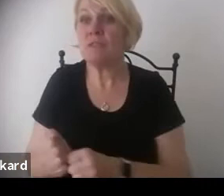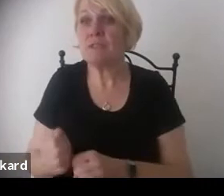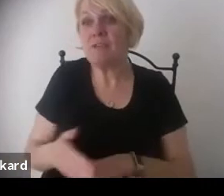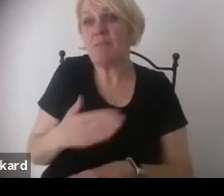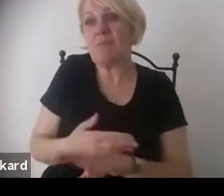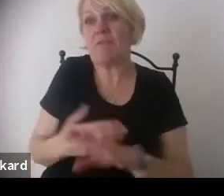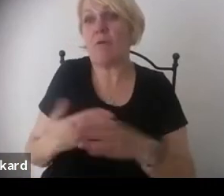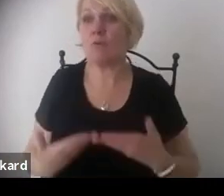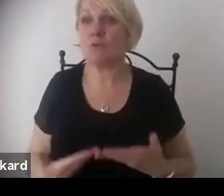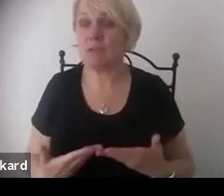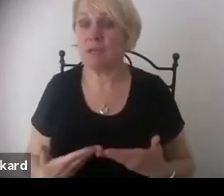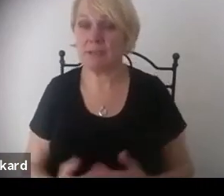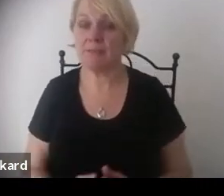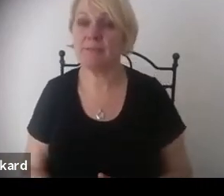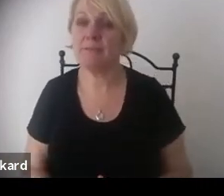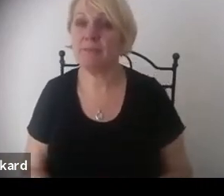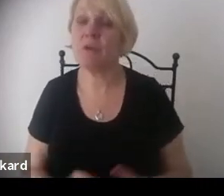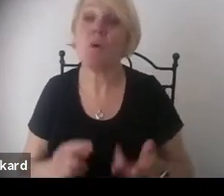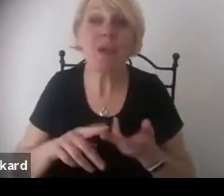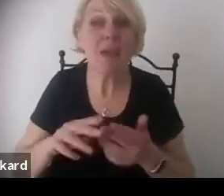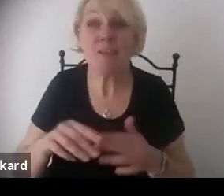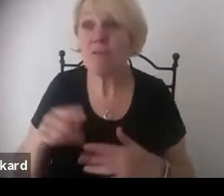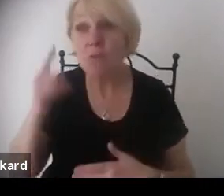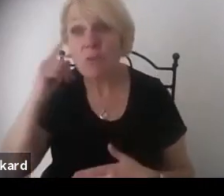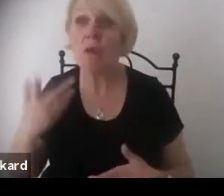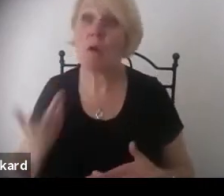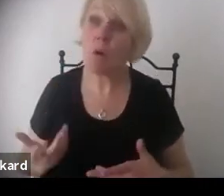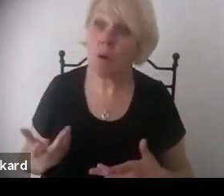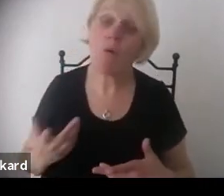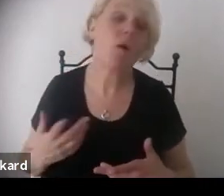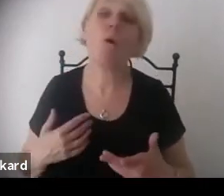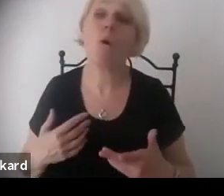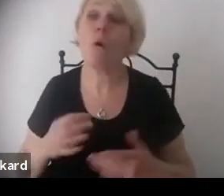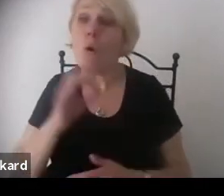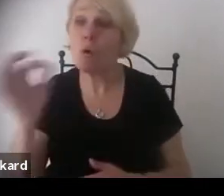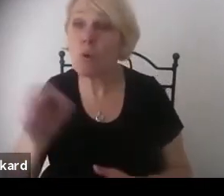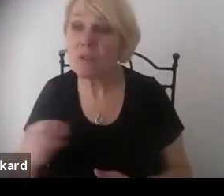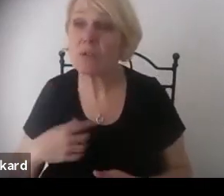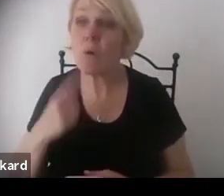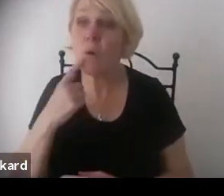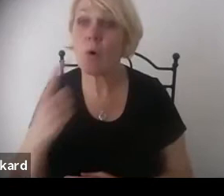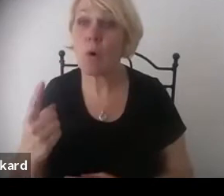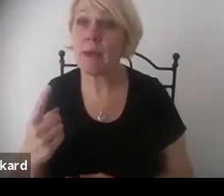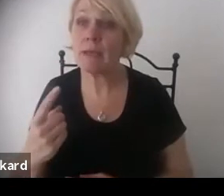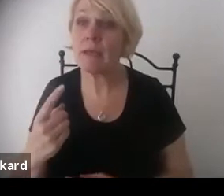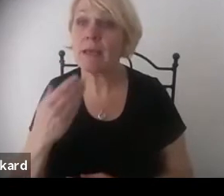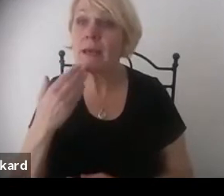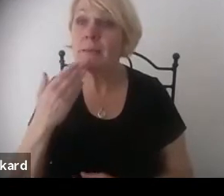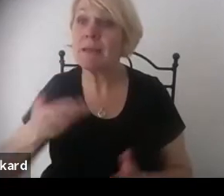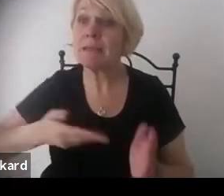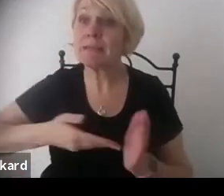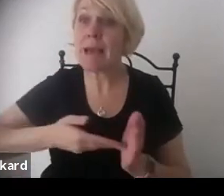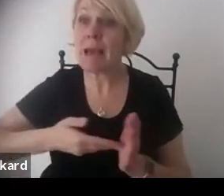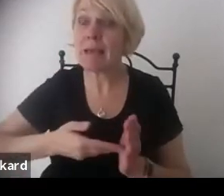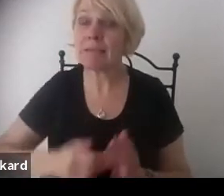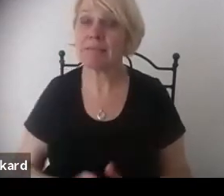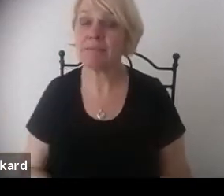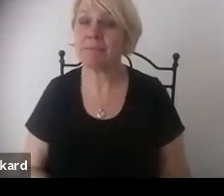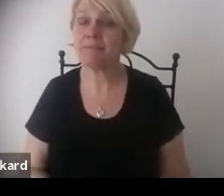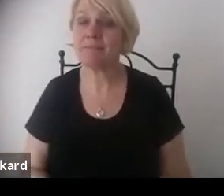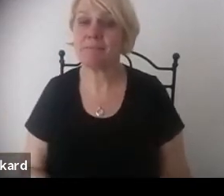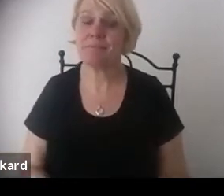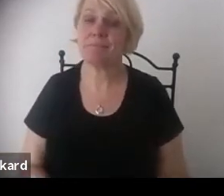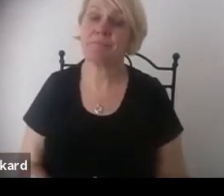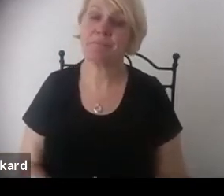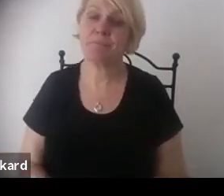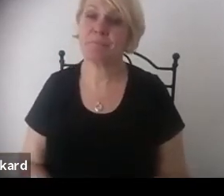them in. So feel free to ask a question or comment on the chat as well as we go along. So I'm going to kick off then with the